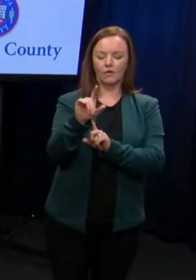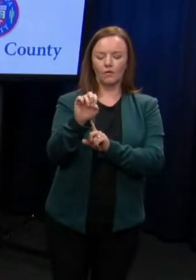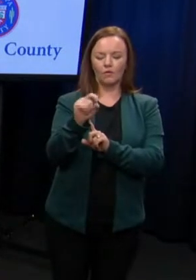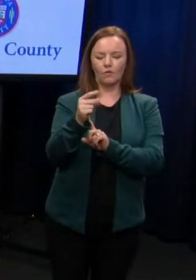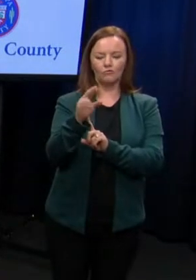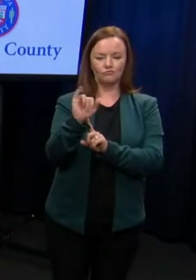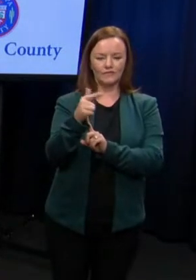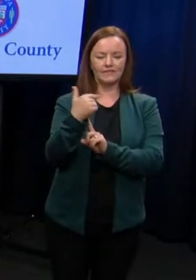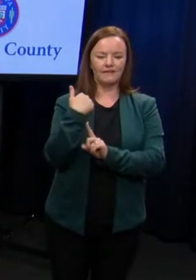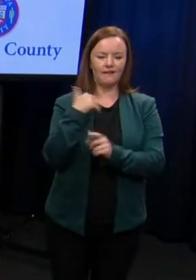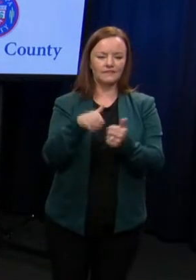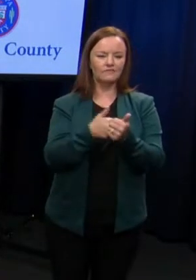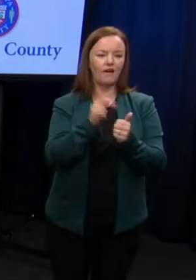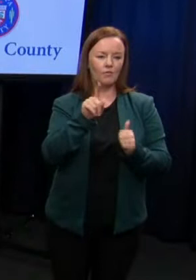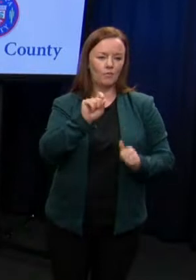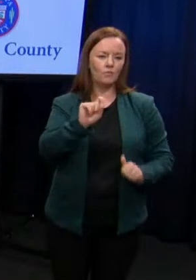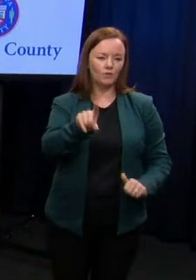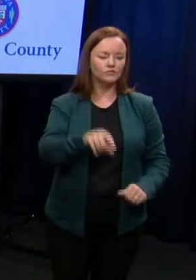phone.